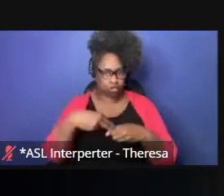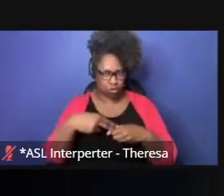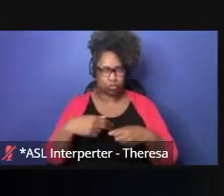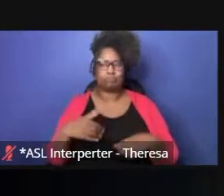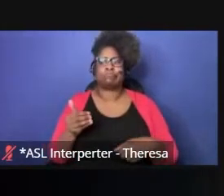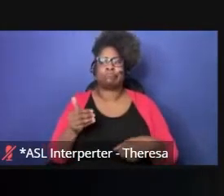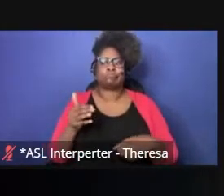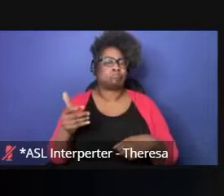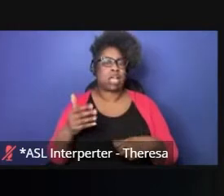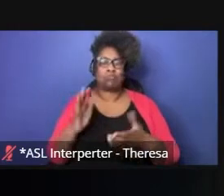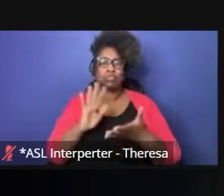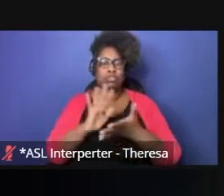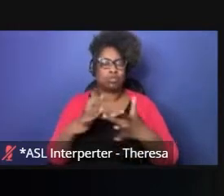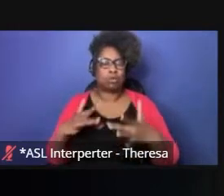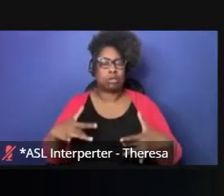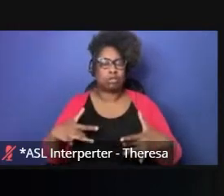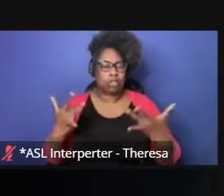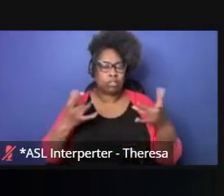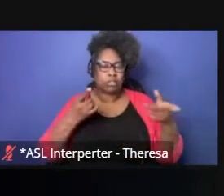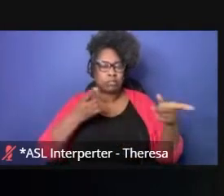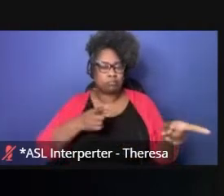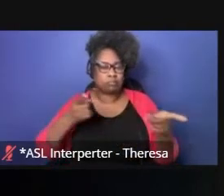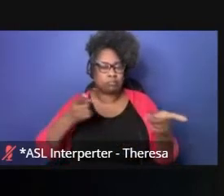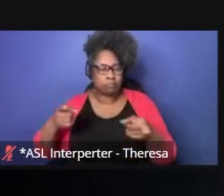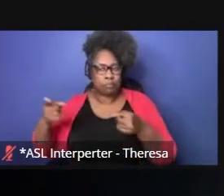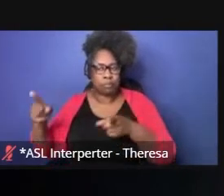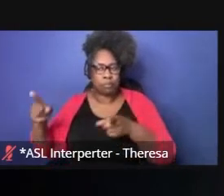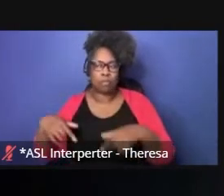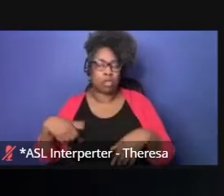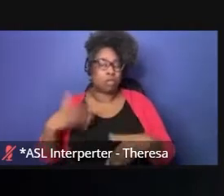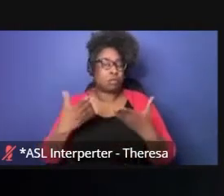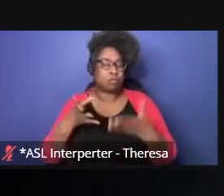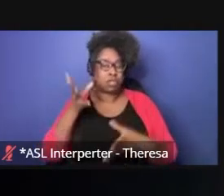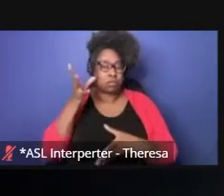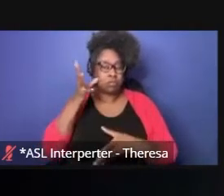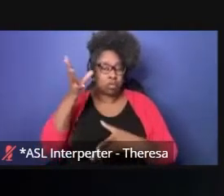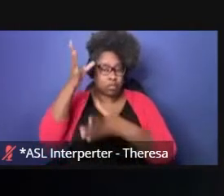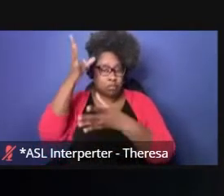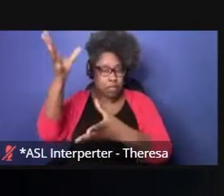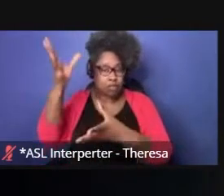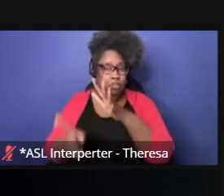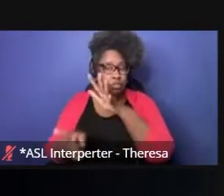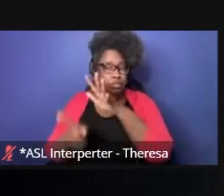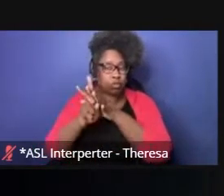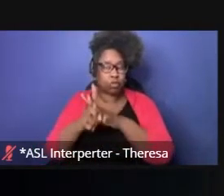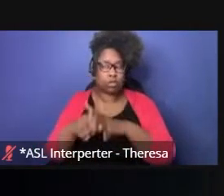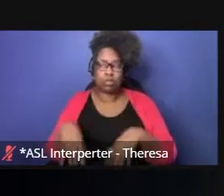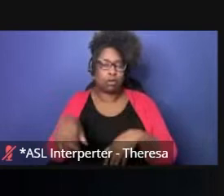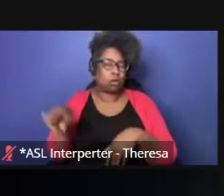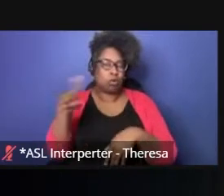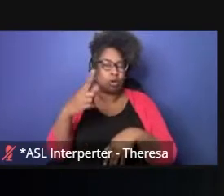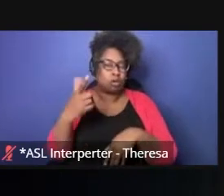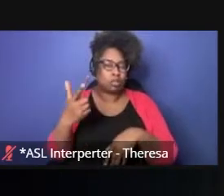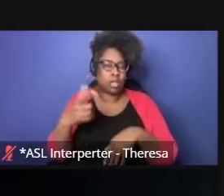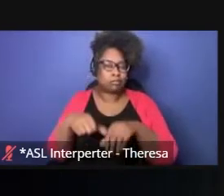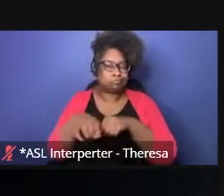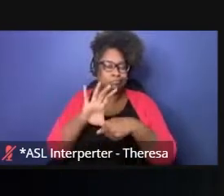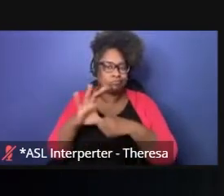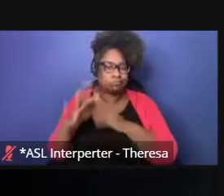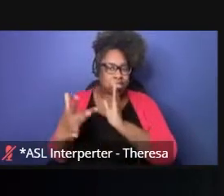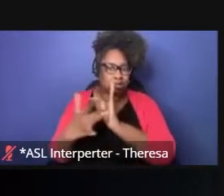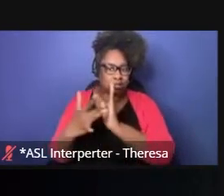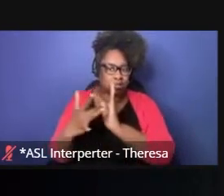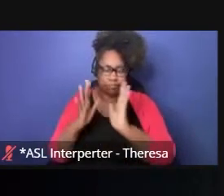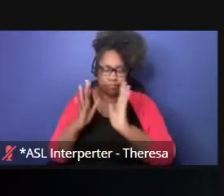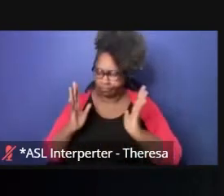events that maybe where that you may have grandparents or people who are not as technology savvy would be able to fill out a